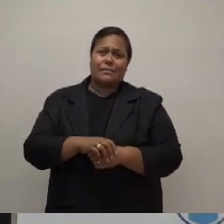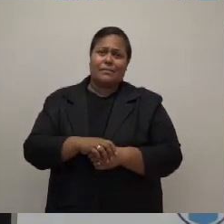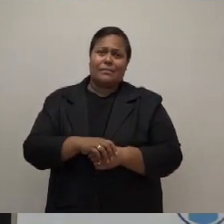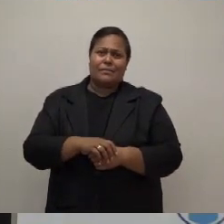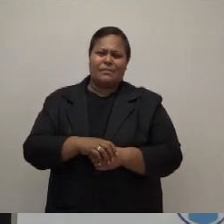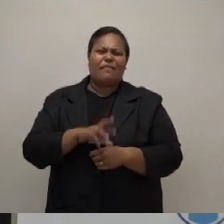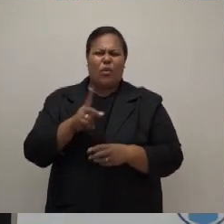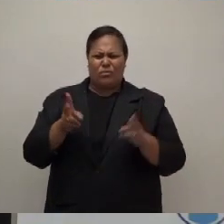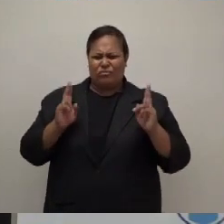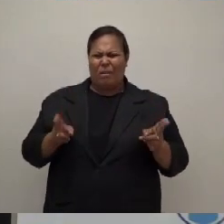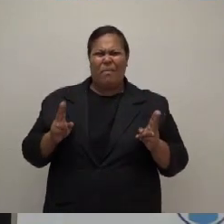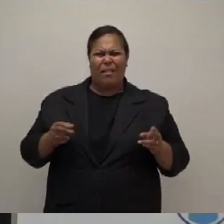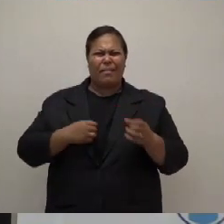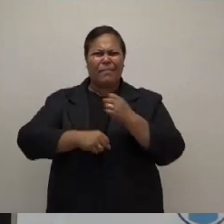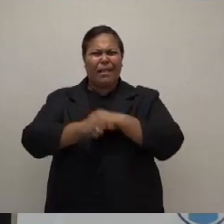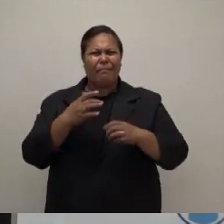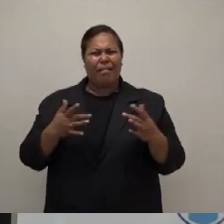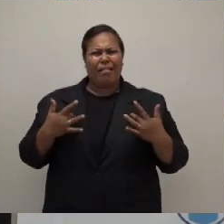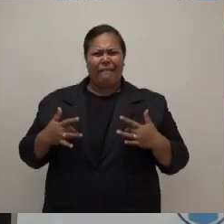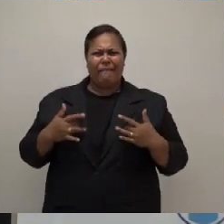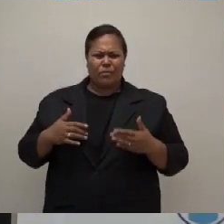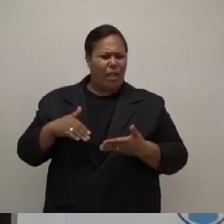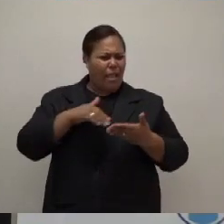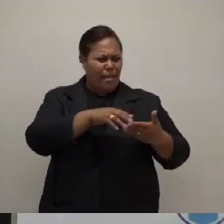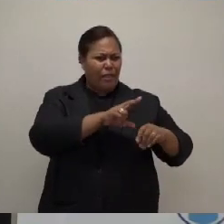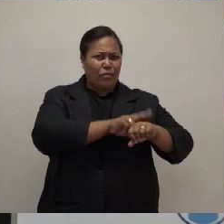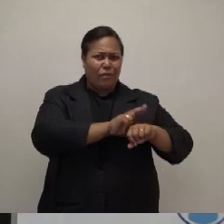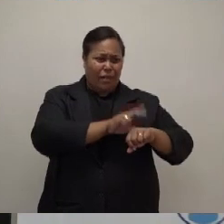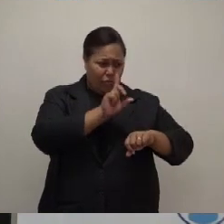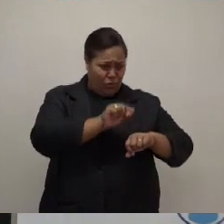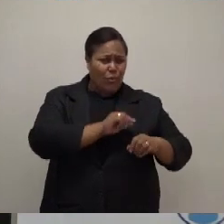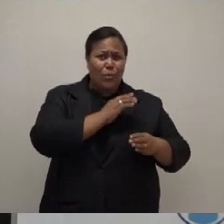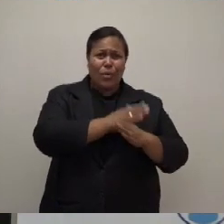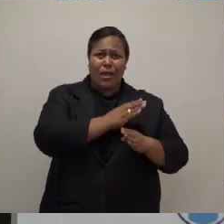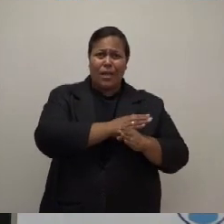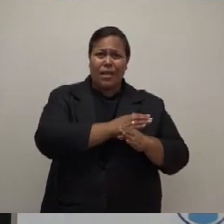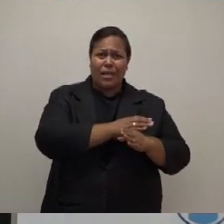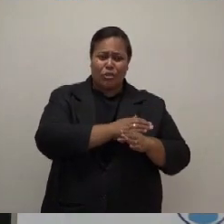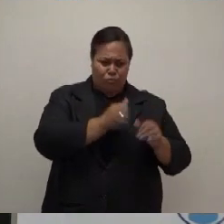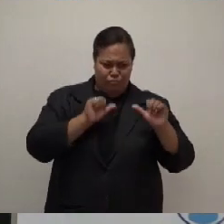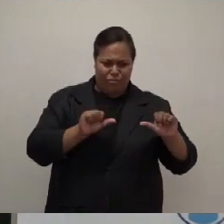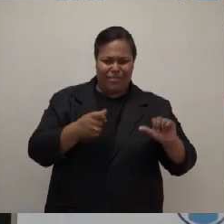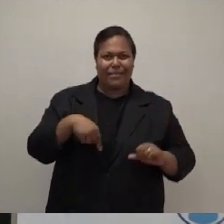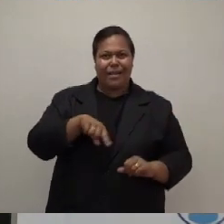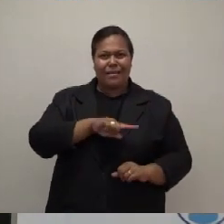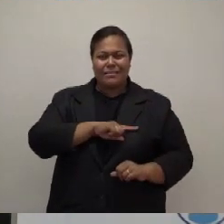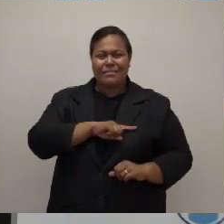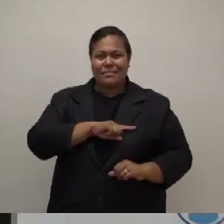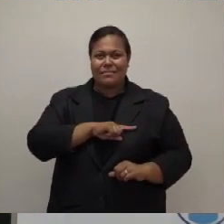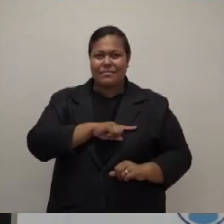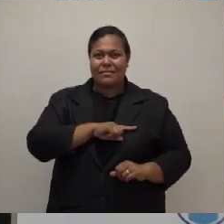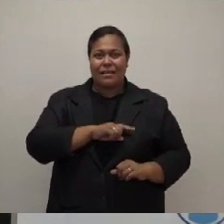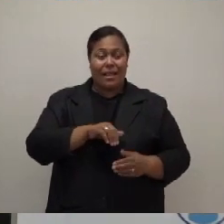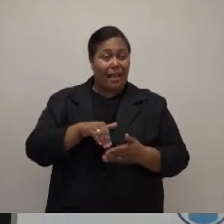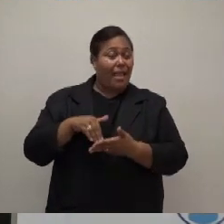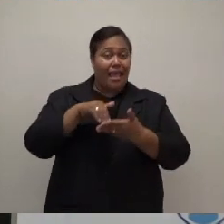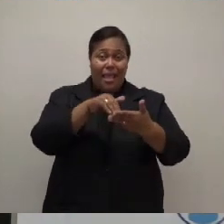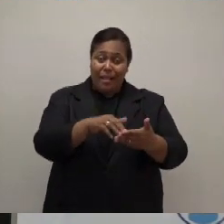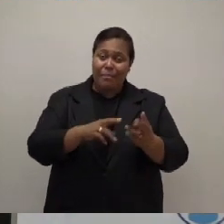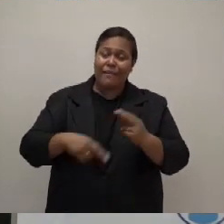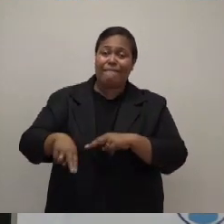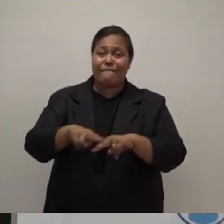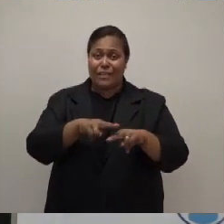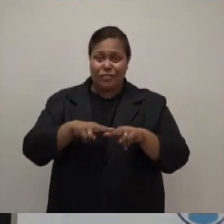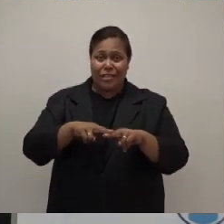lives. Help our doctors do their jobs at keeping us safe, and help get Fiji and the